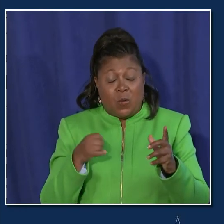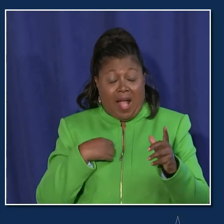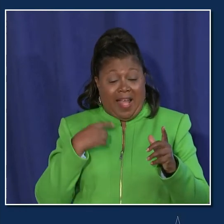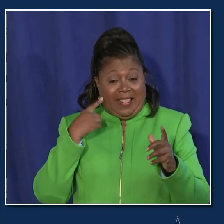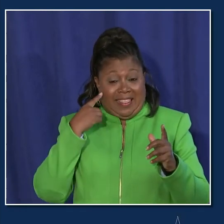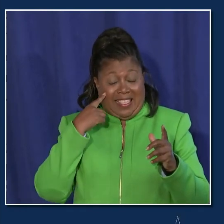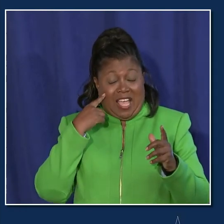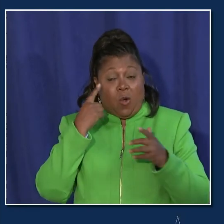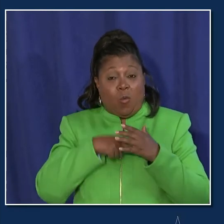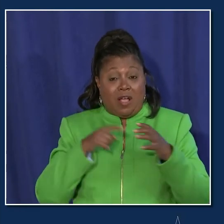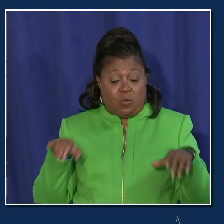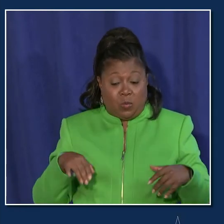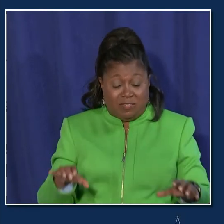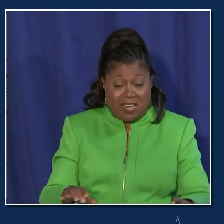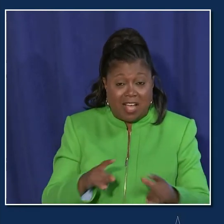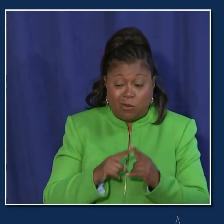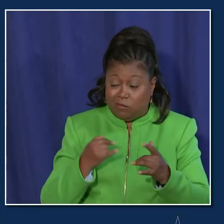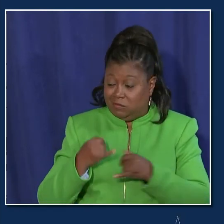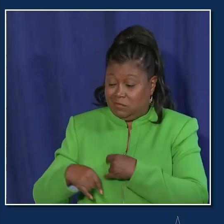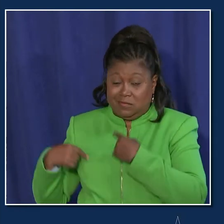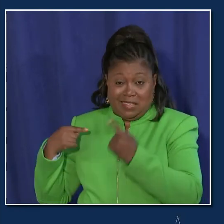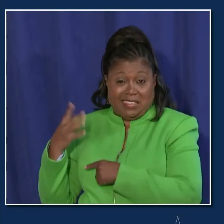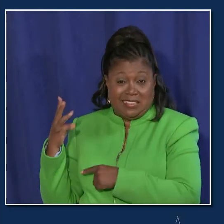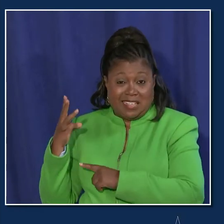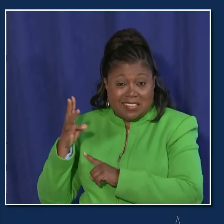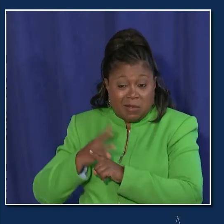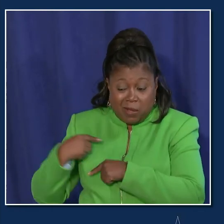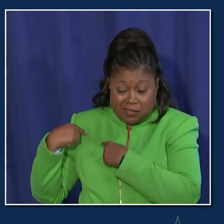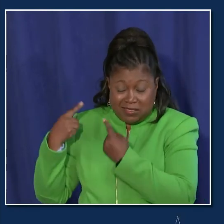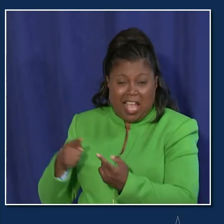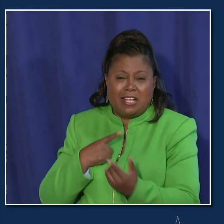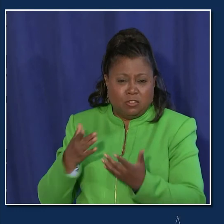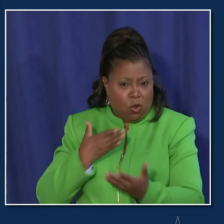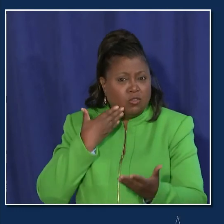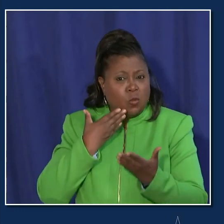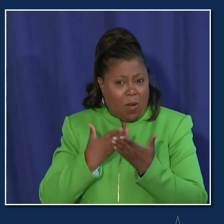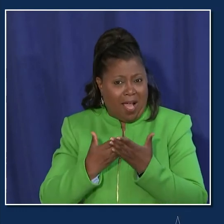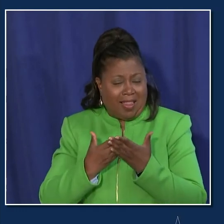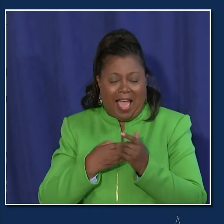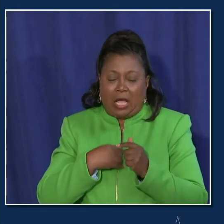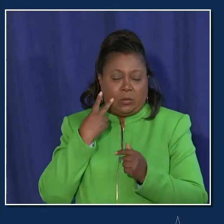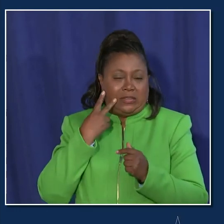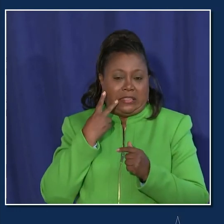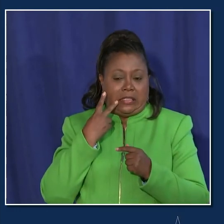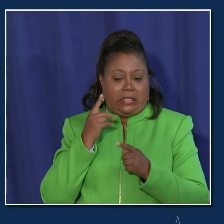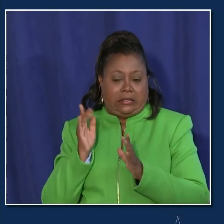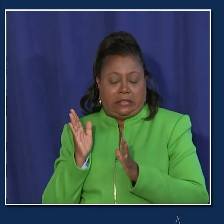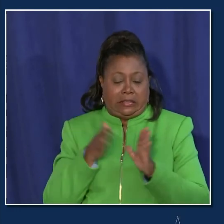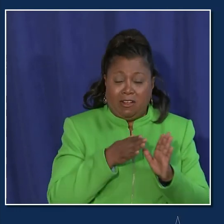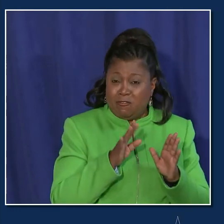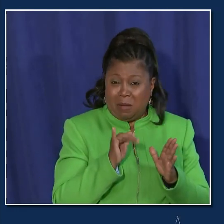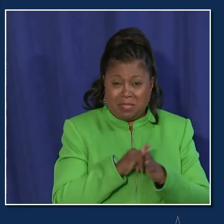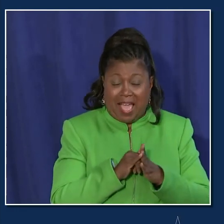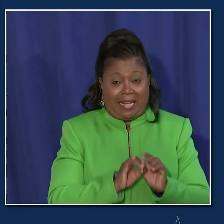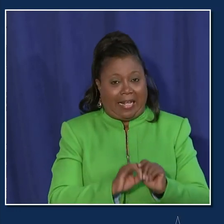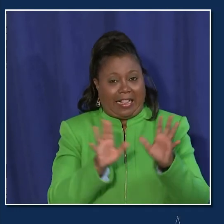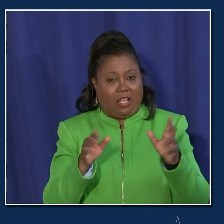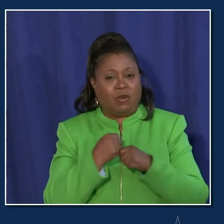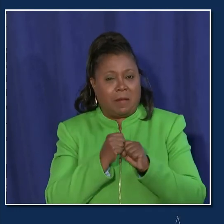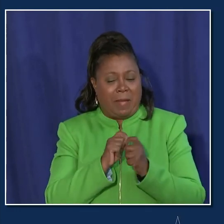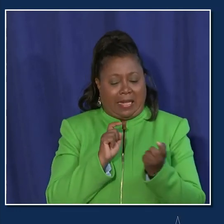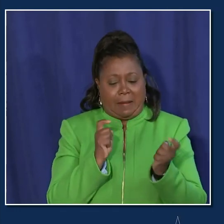think what we've done over the course of this 16 months has served us well. I don't see us deviating from that. Clearly, we've